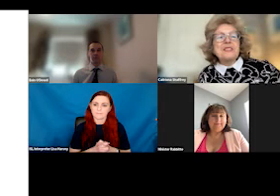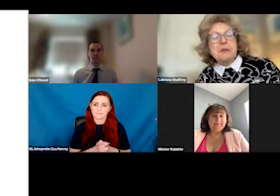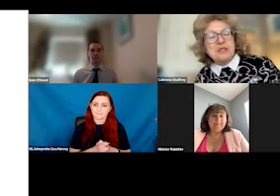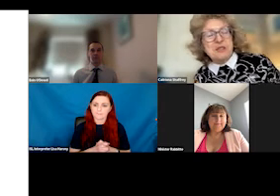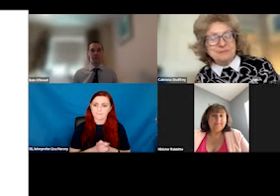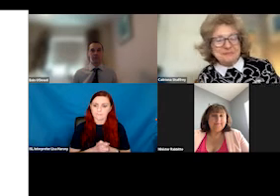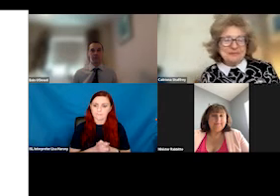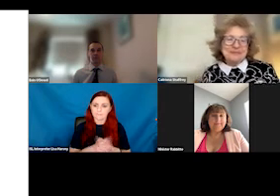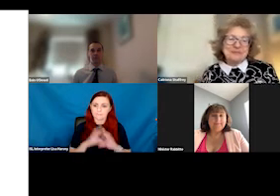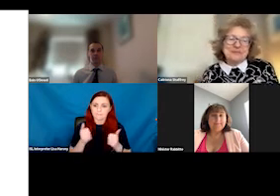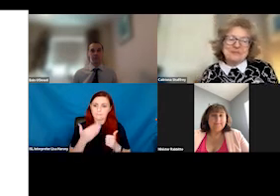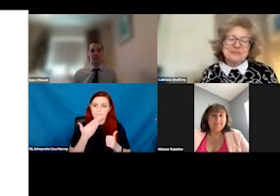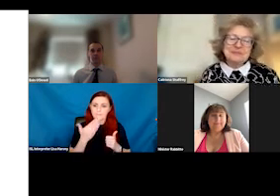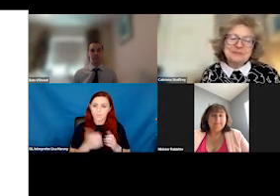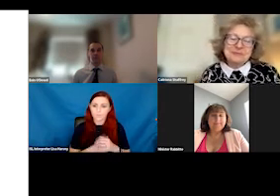Very much, Eoin.